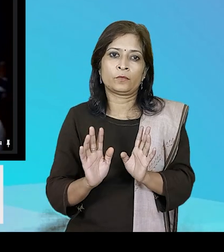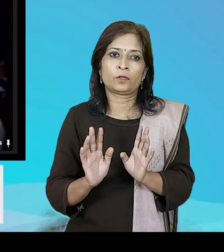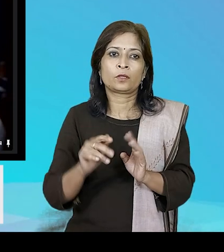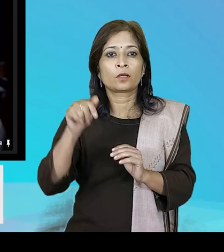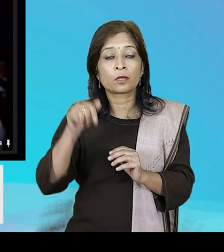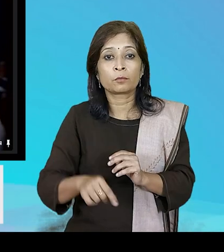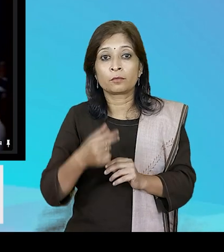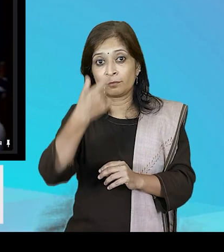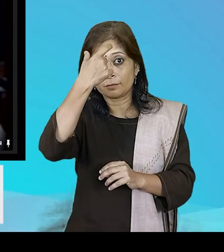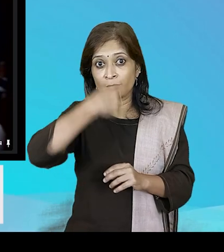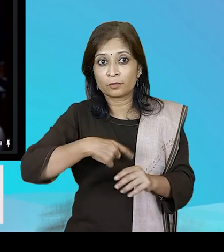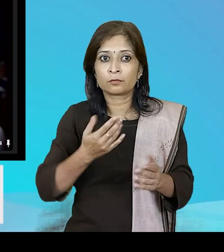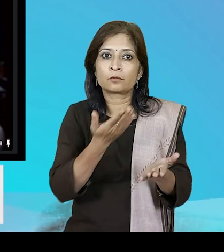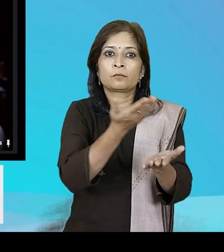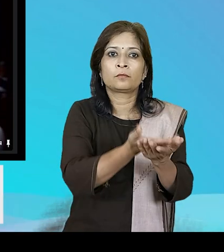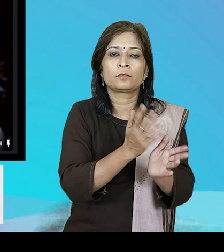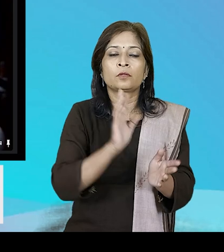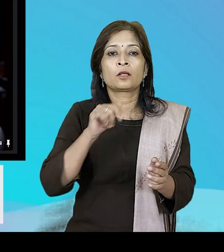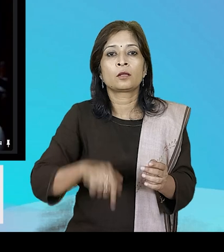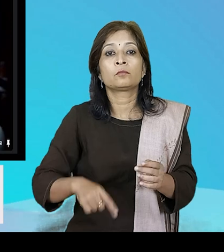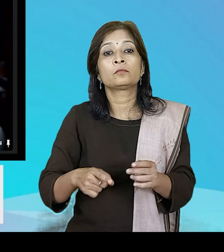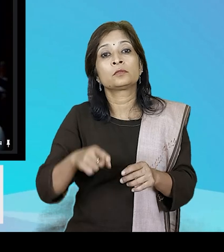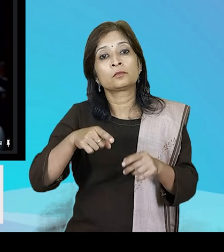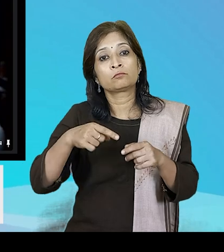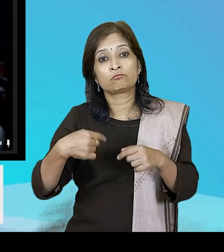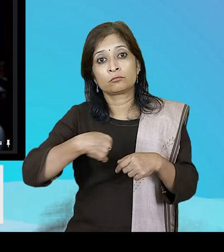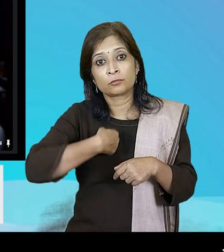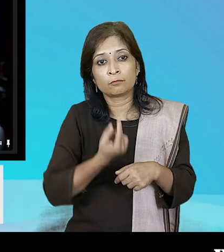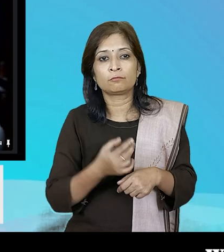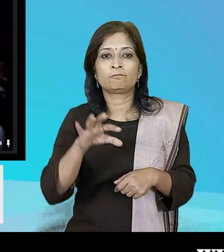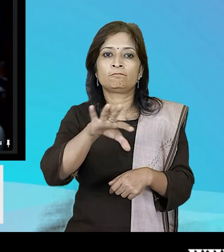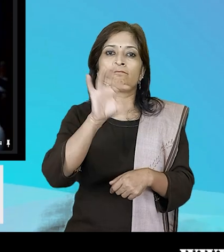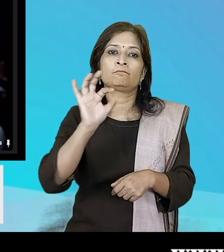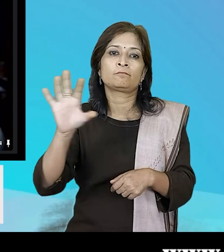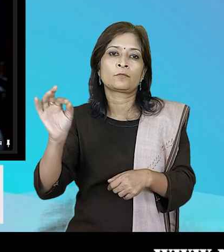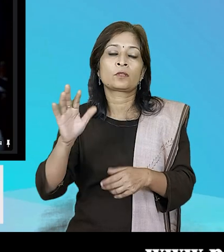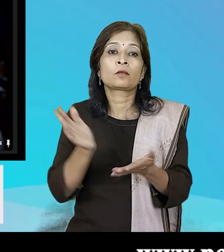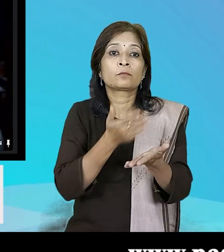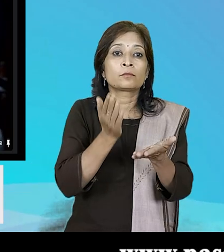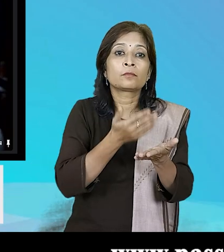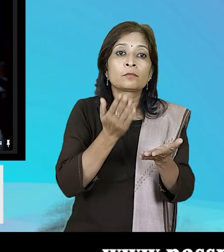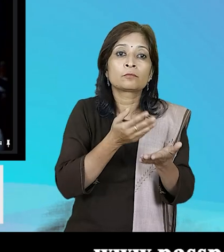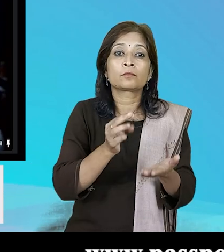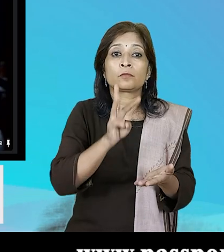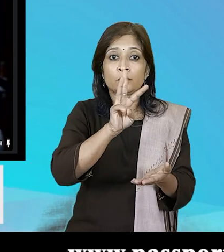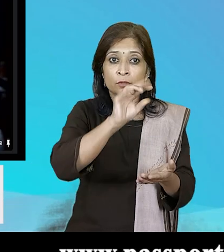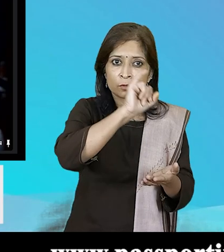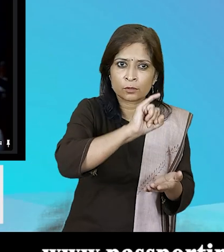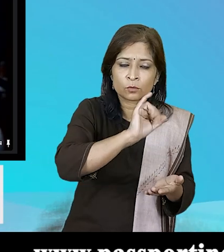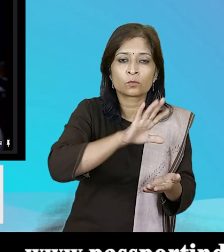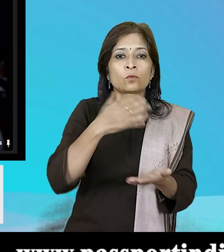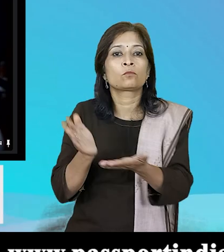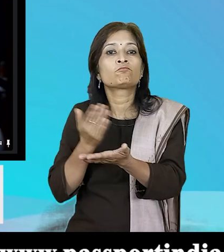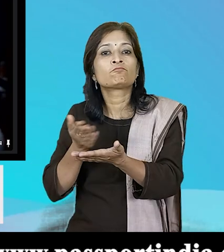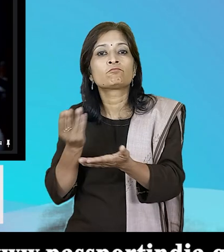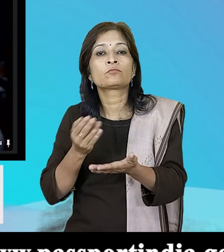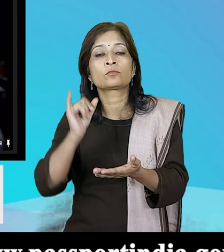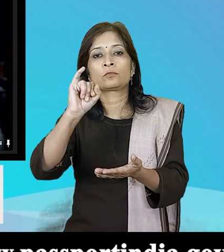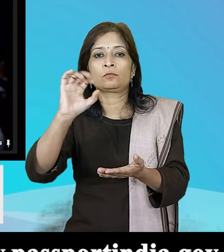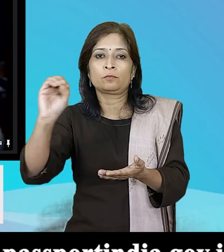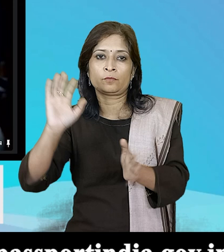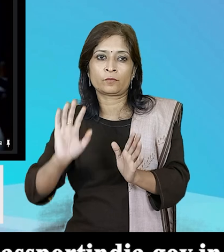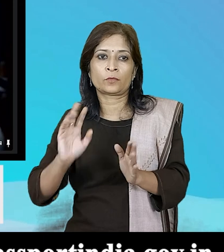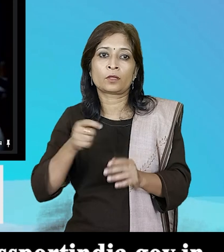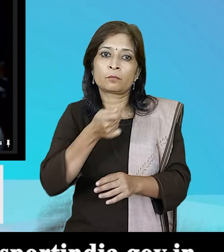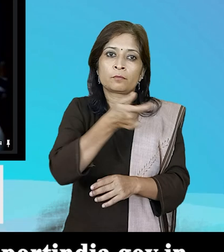passport. Every applicant has the choice to either choose between a passport of 36 pages or 60